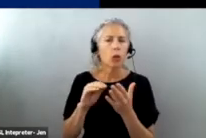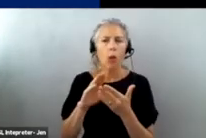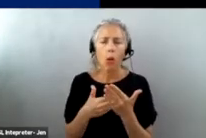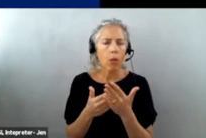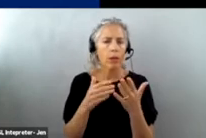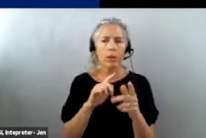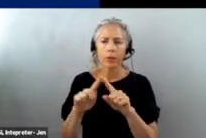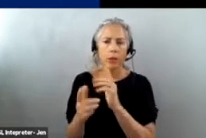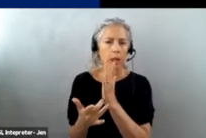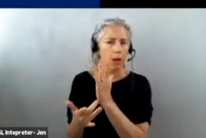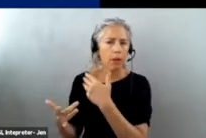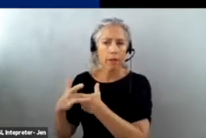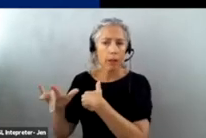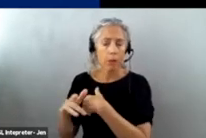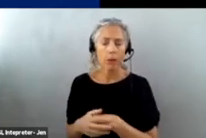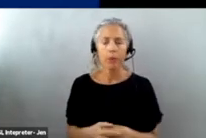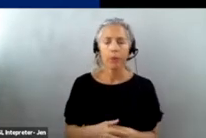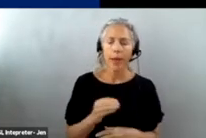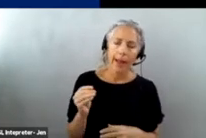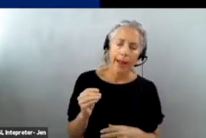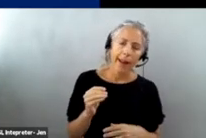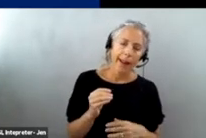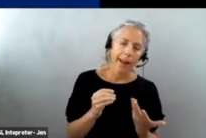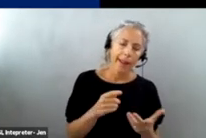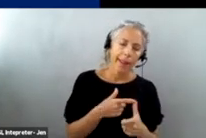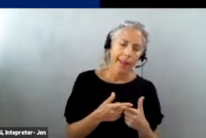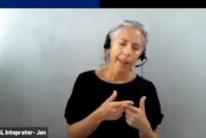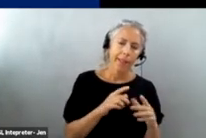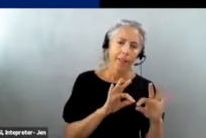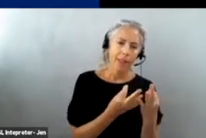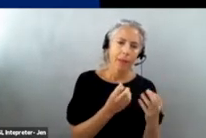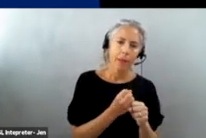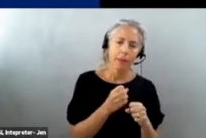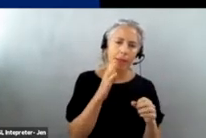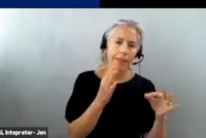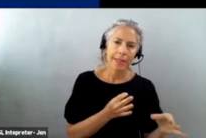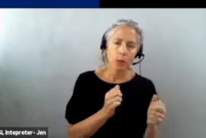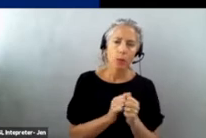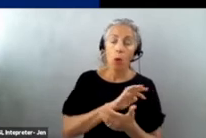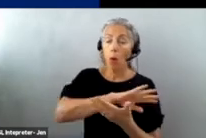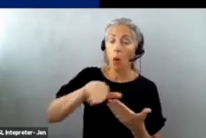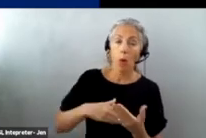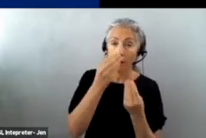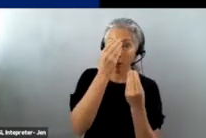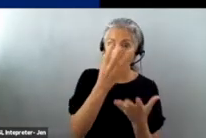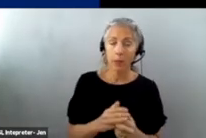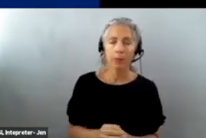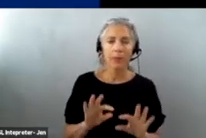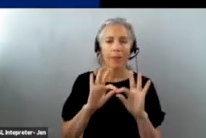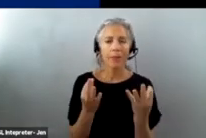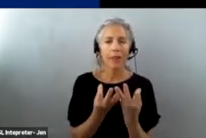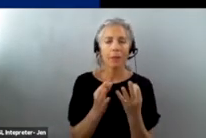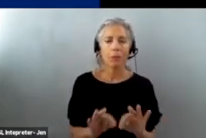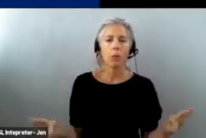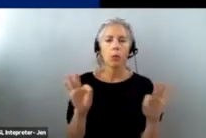is. And then with the family's, you know, input, then those decisions can be made. It's really the family is key